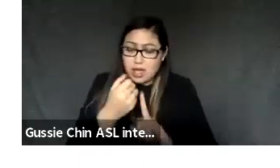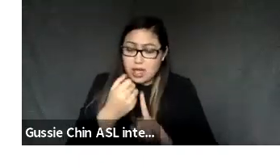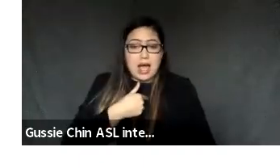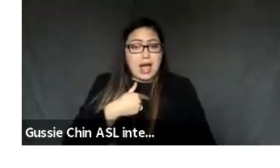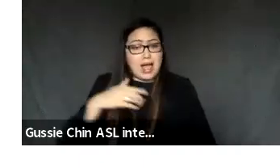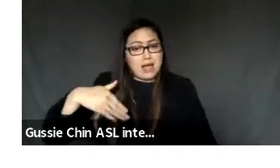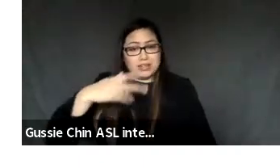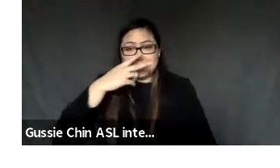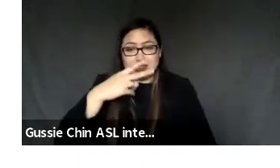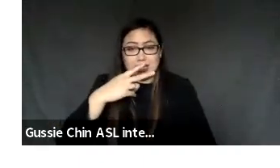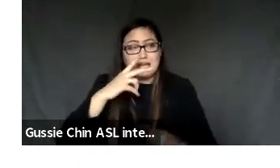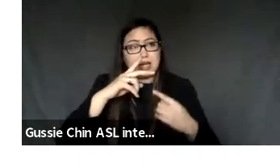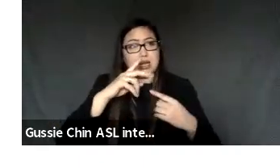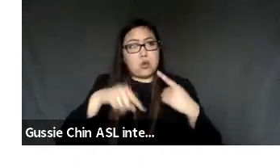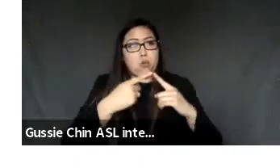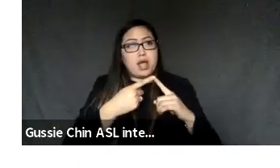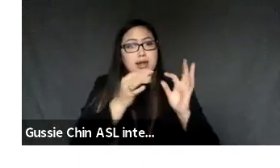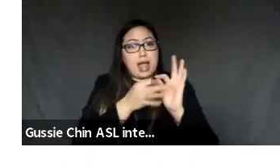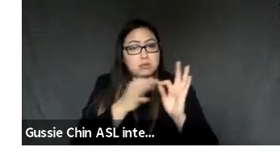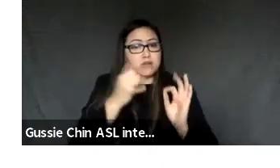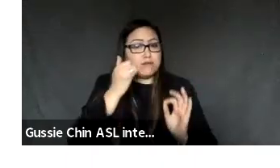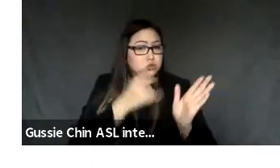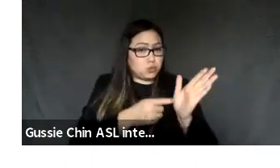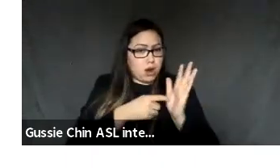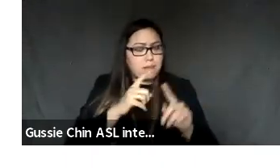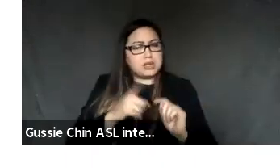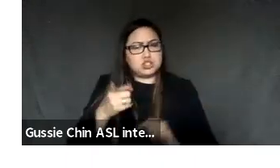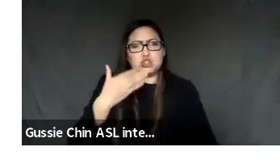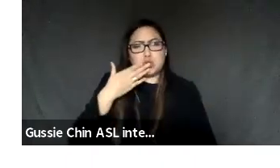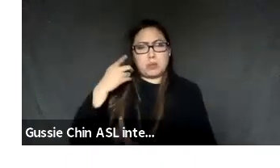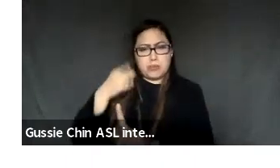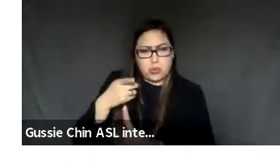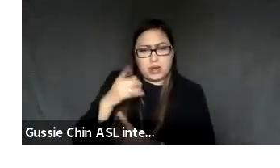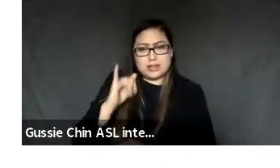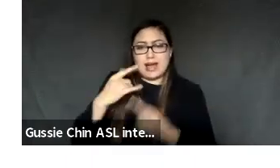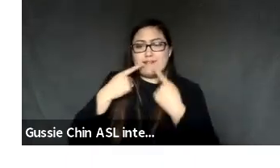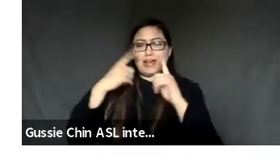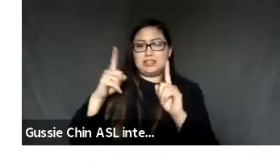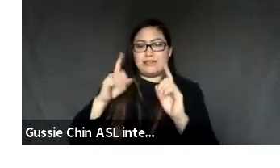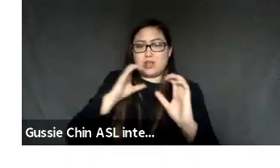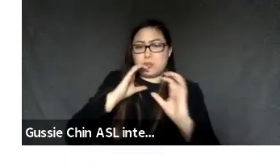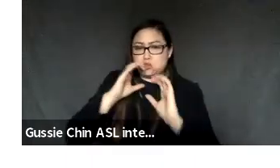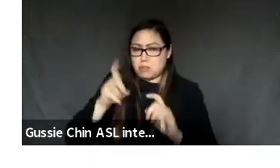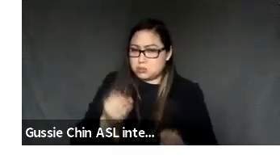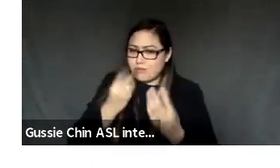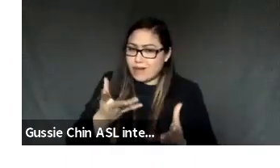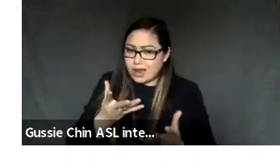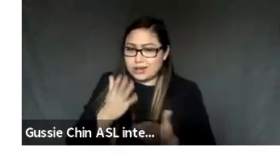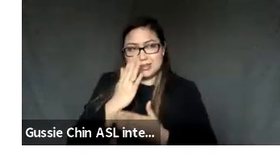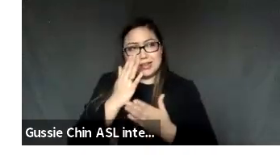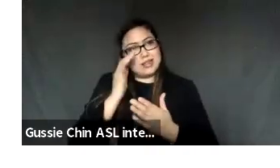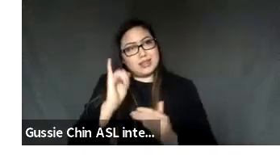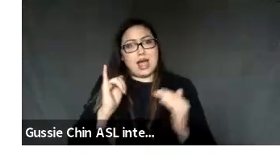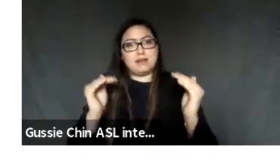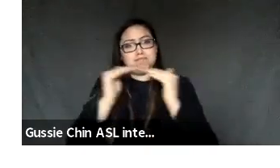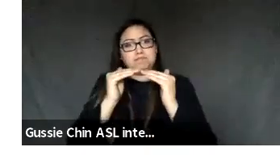been required, um, but it brings up a really good point that effective communication needs to be provided at some level.